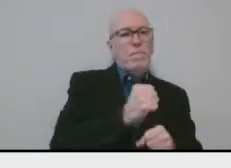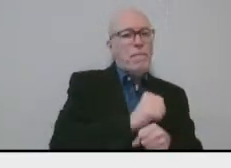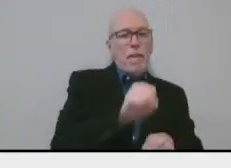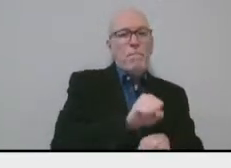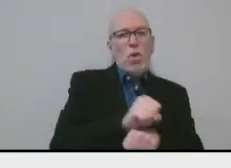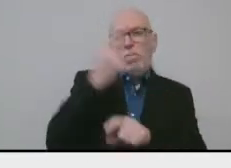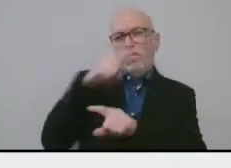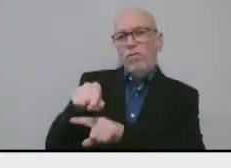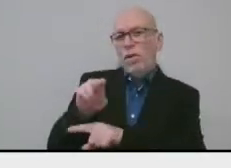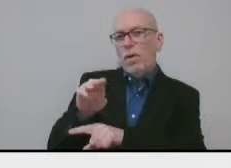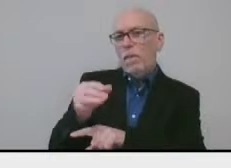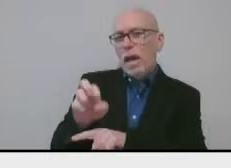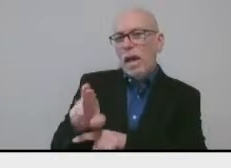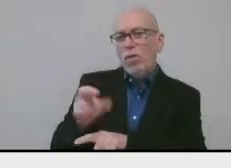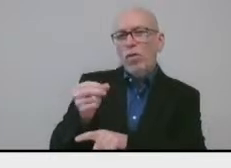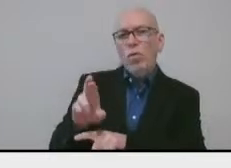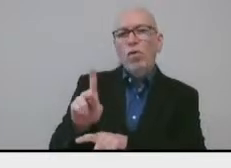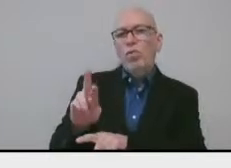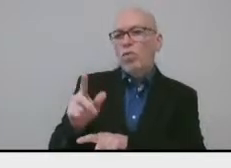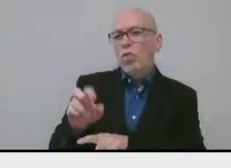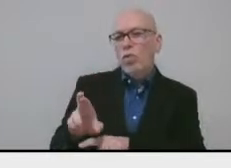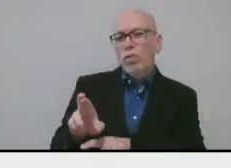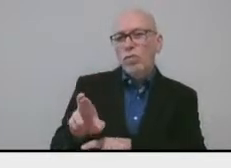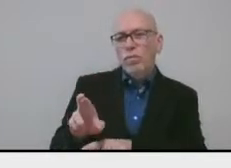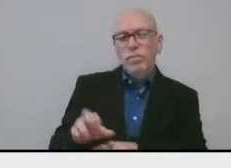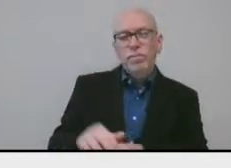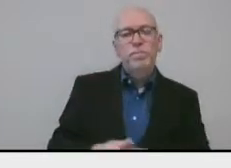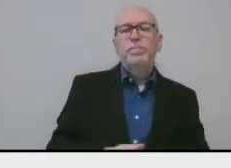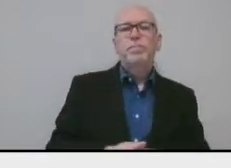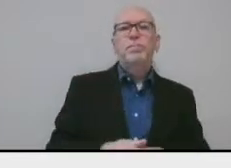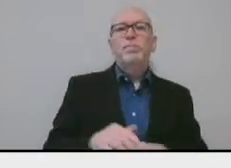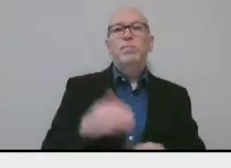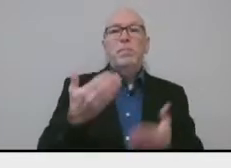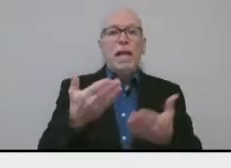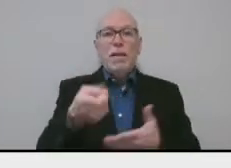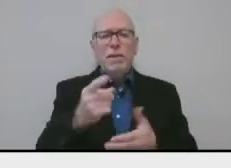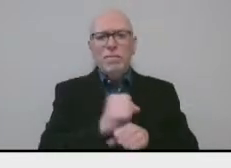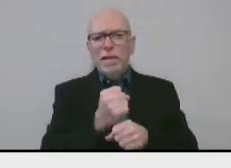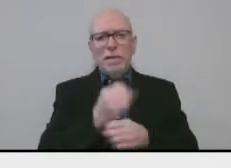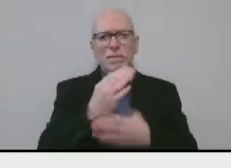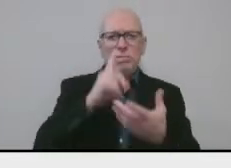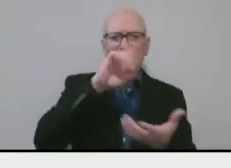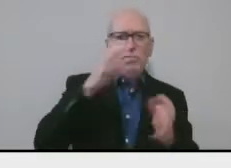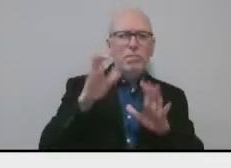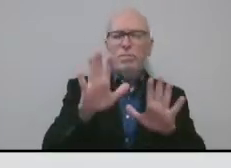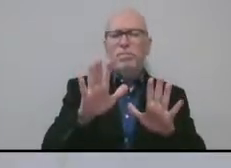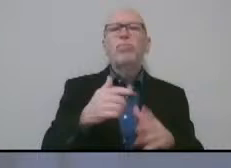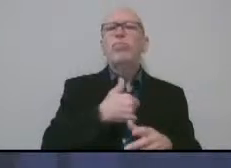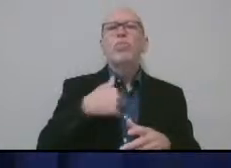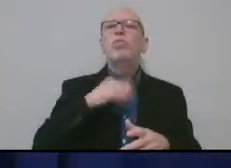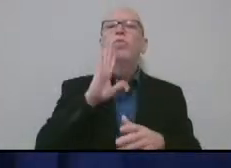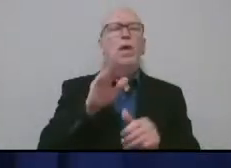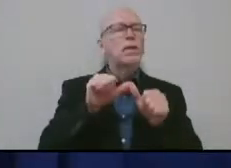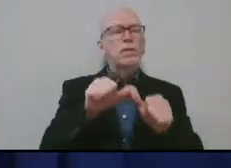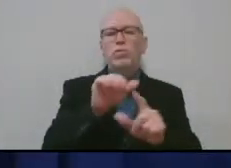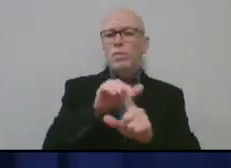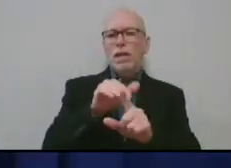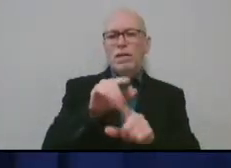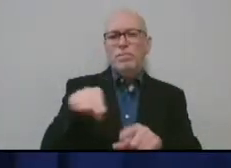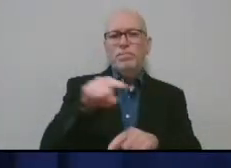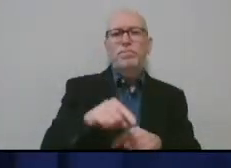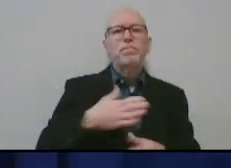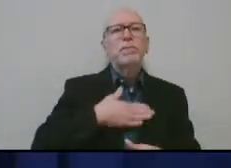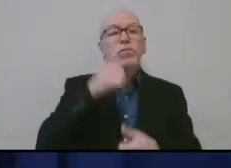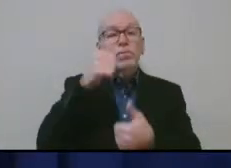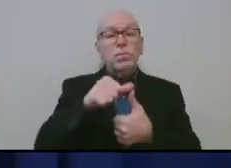at Meijer or Kroger websites. We know this may cause some confusion, so we will continue to remind you. Please remember